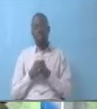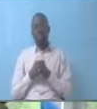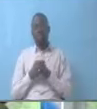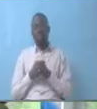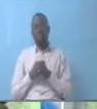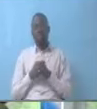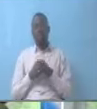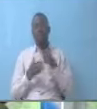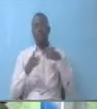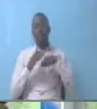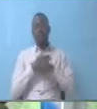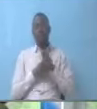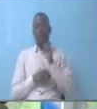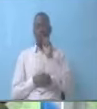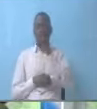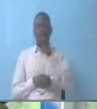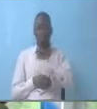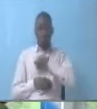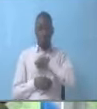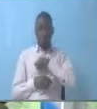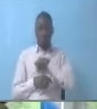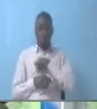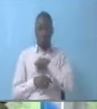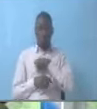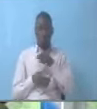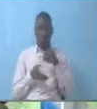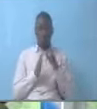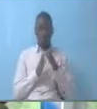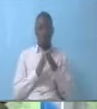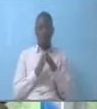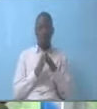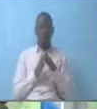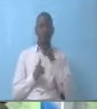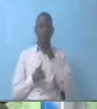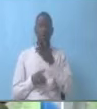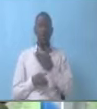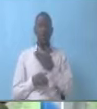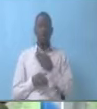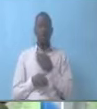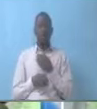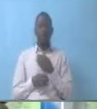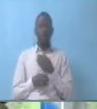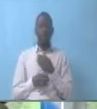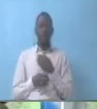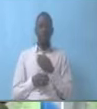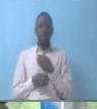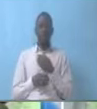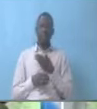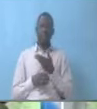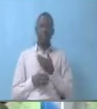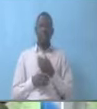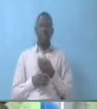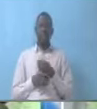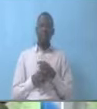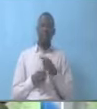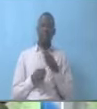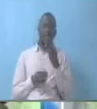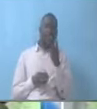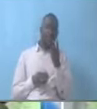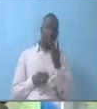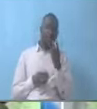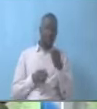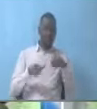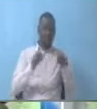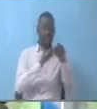in your case, you have had the three bites at the cherry when it comes to